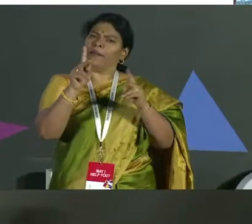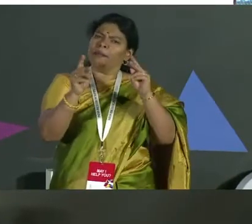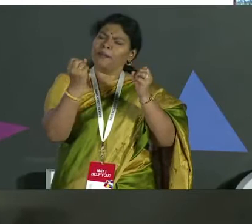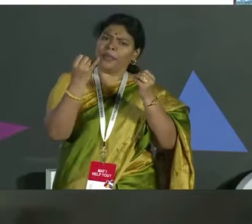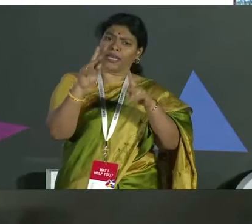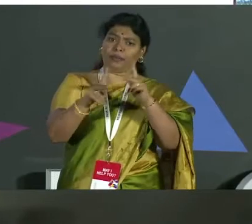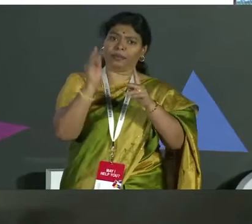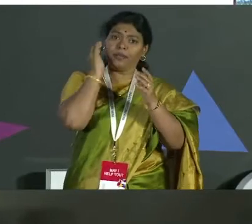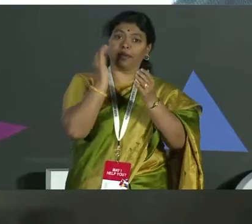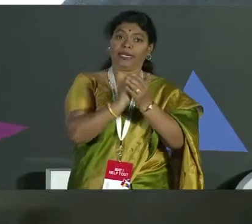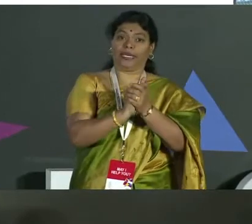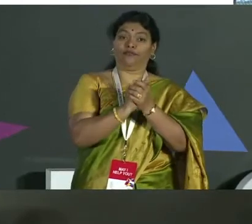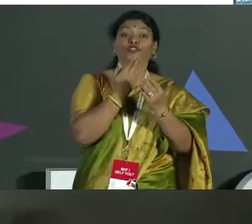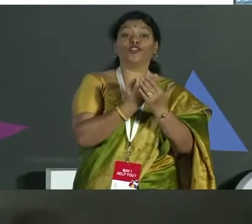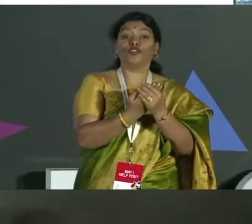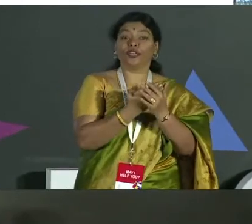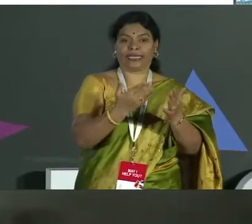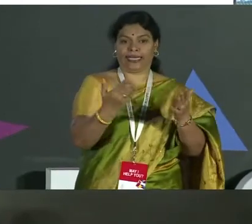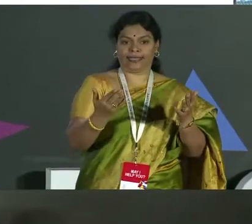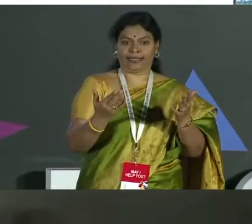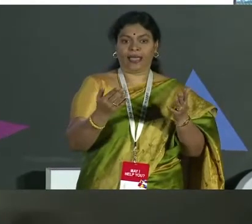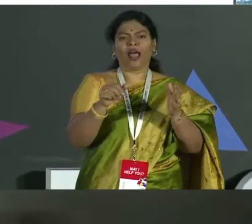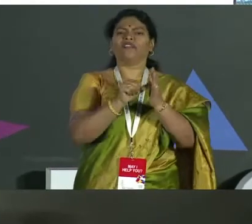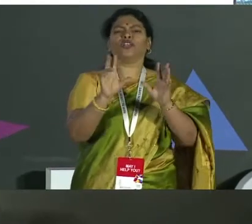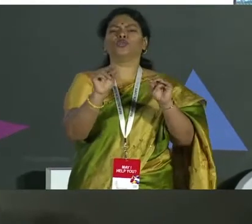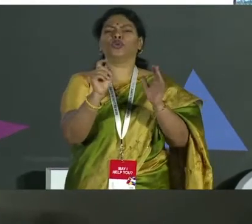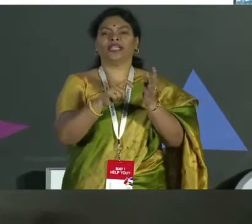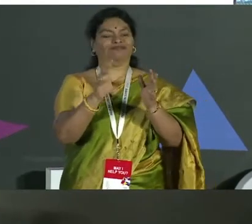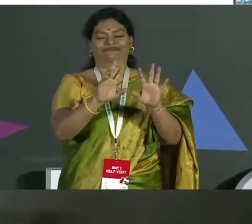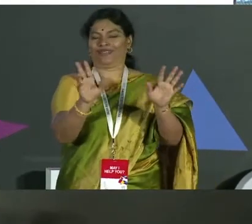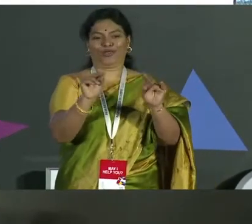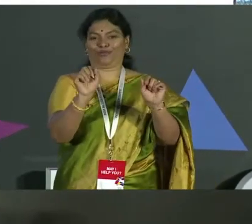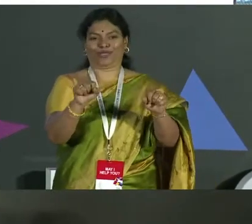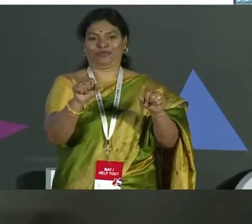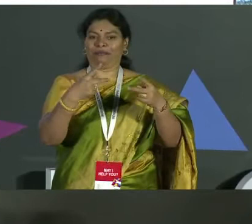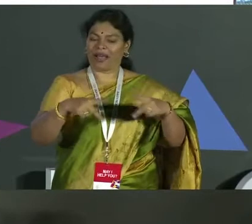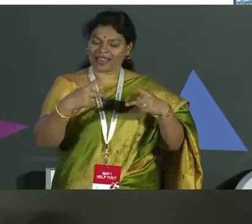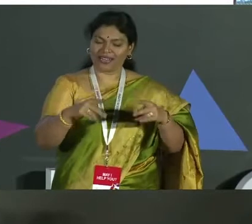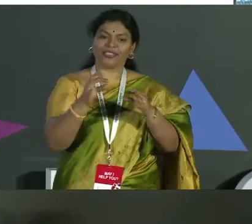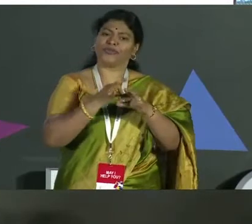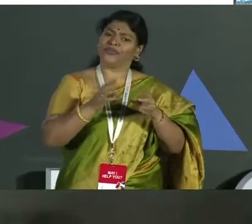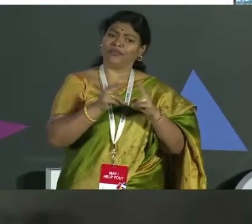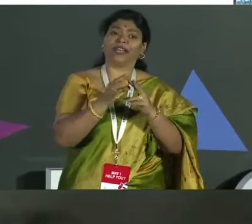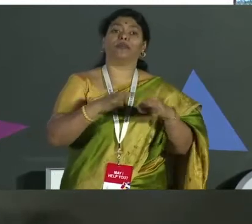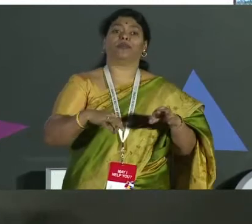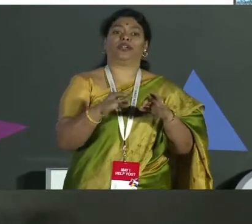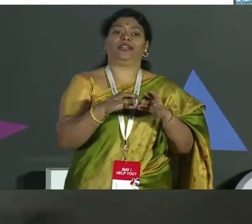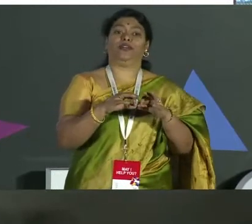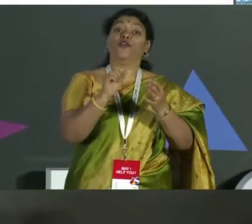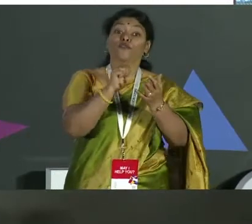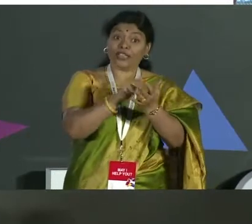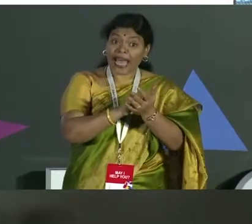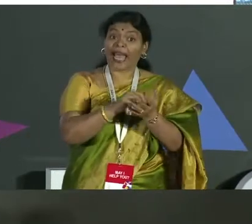a good product sells itself. Sadly, aisa nahi hota hai. It needs to be marketed well as well. Yeah. And for that, you